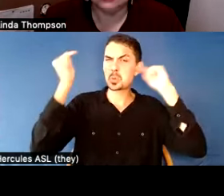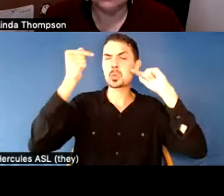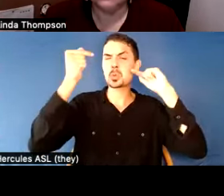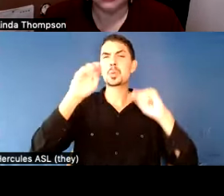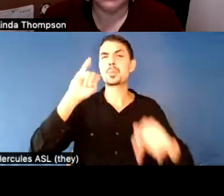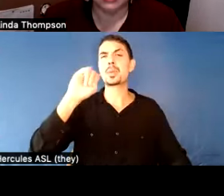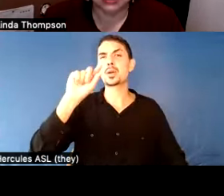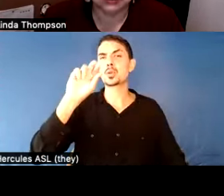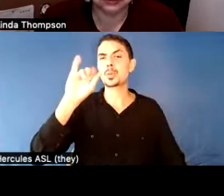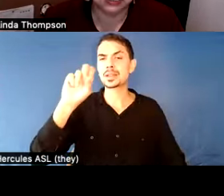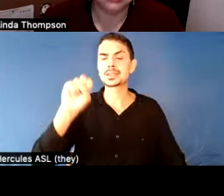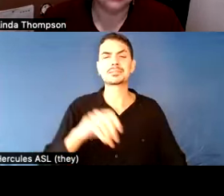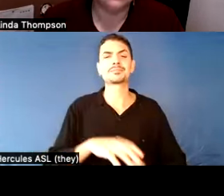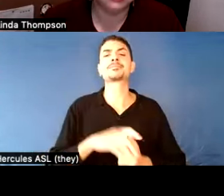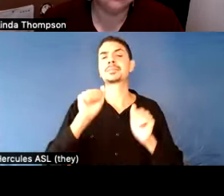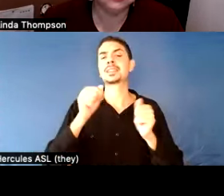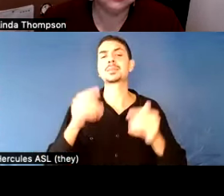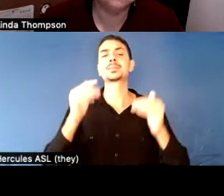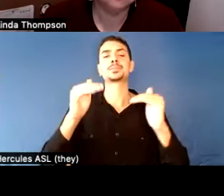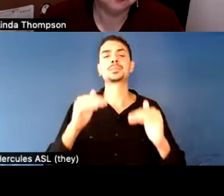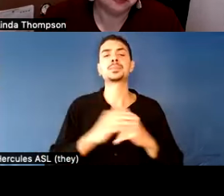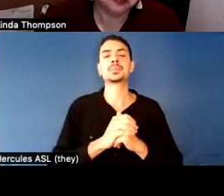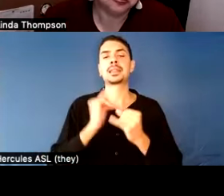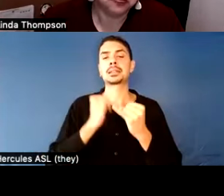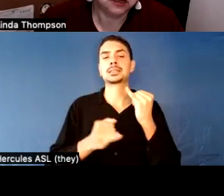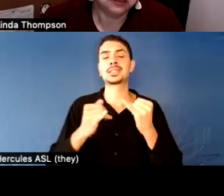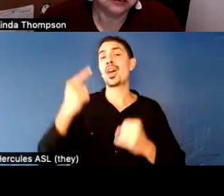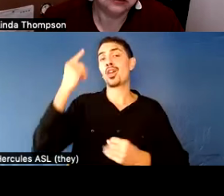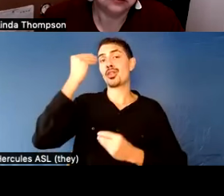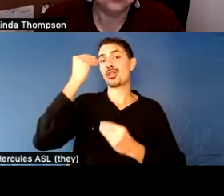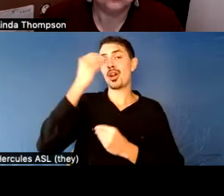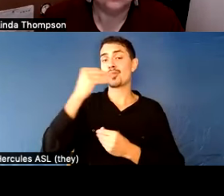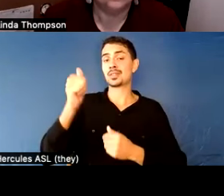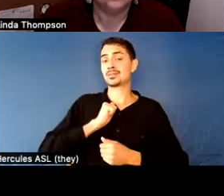of suicide and suicide attempts.